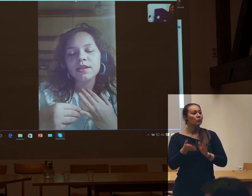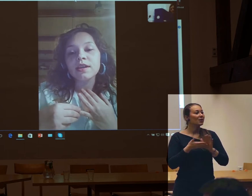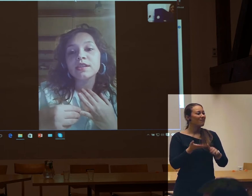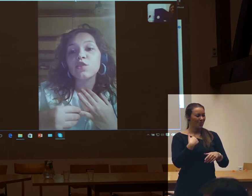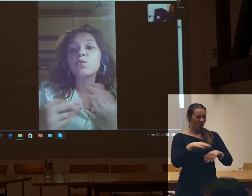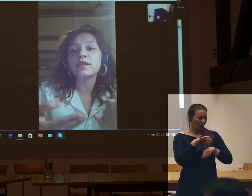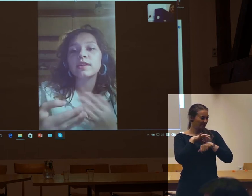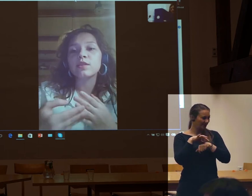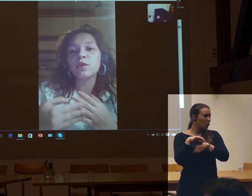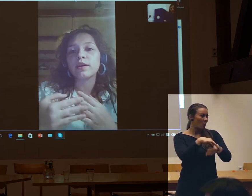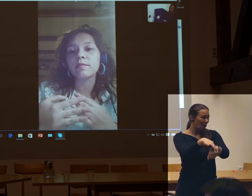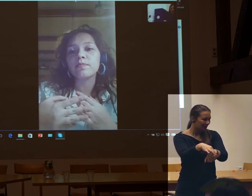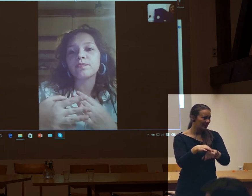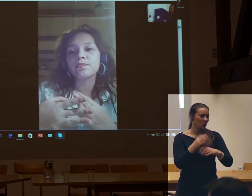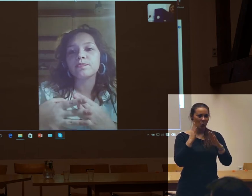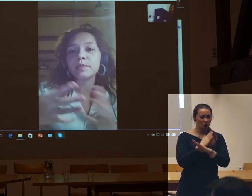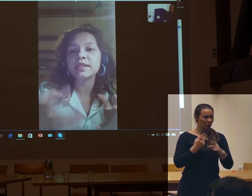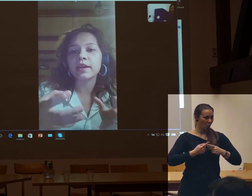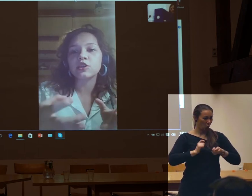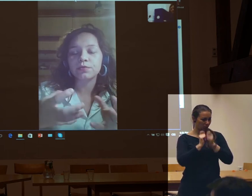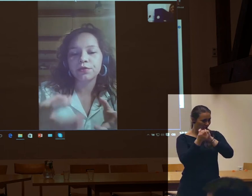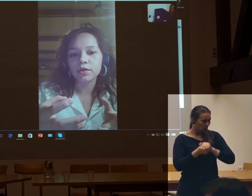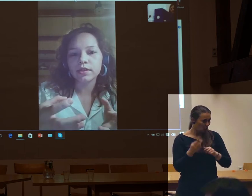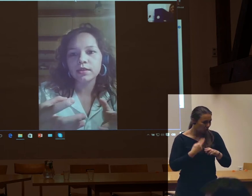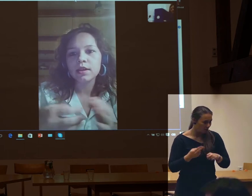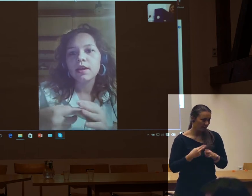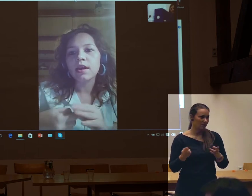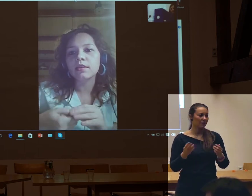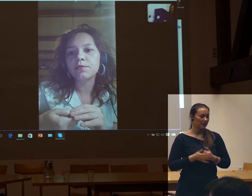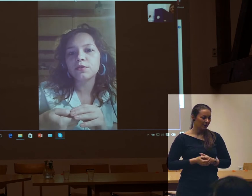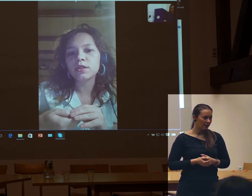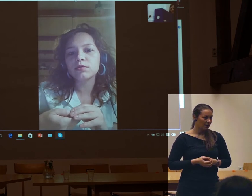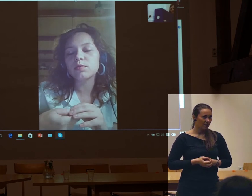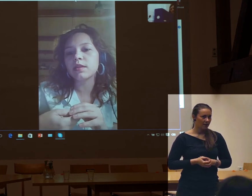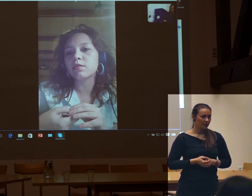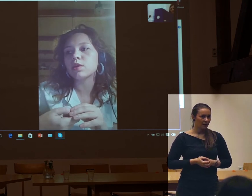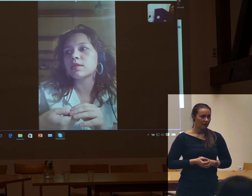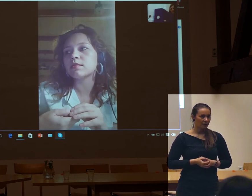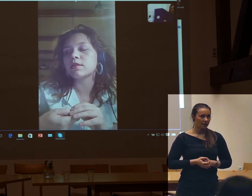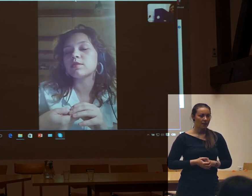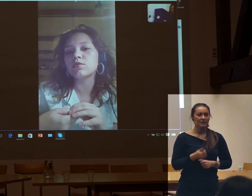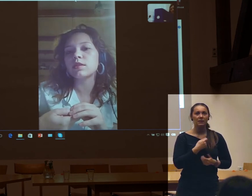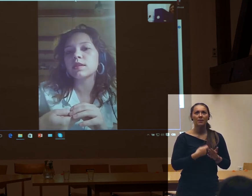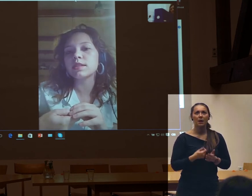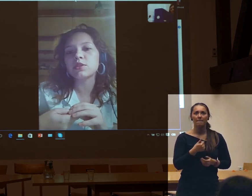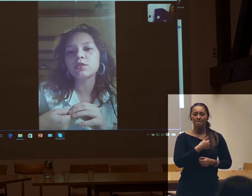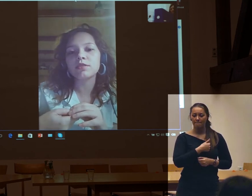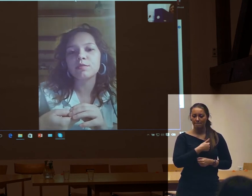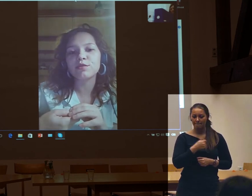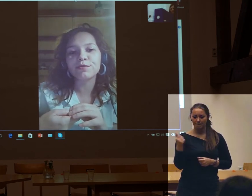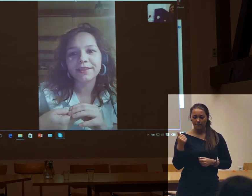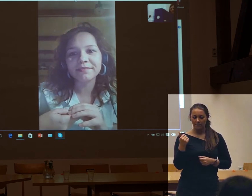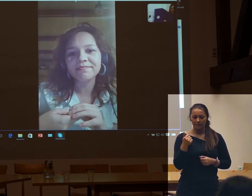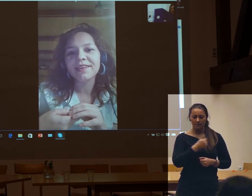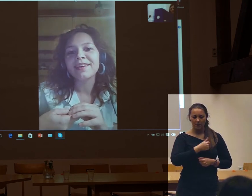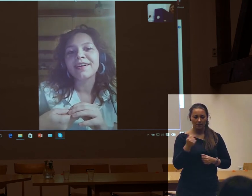tours. So we started with mediation first. And the first tour was during the exhibition Grammar